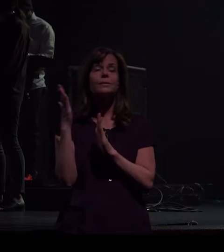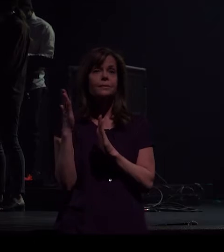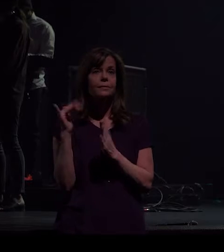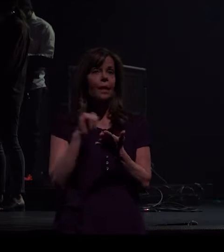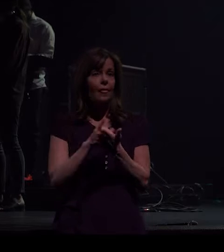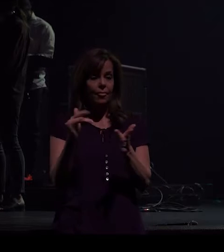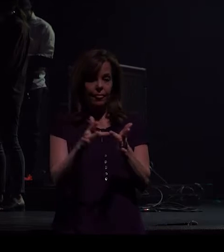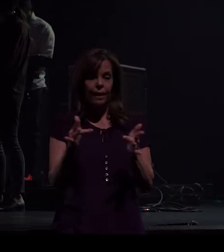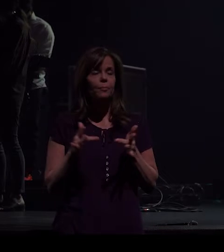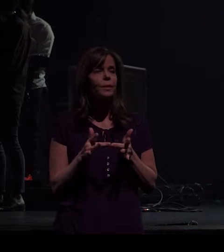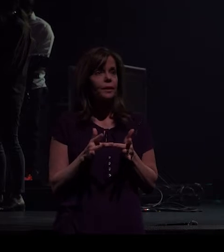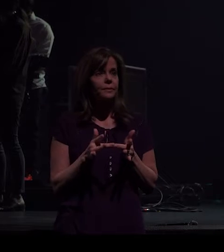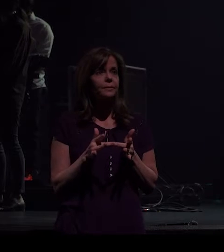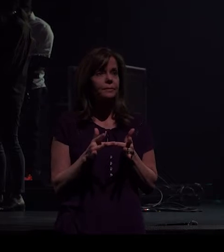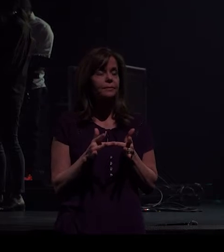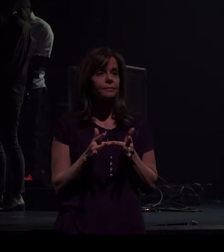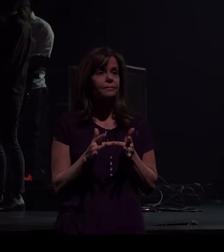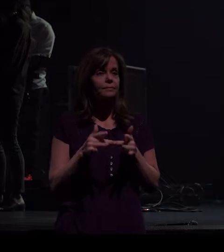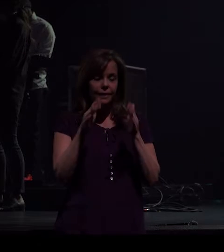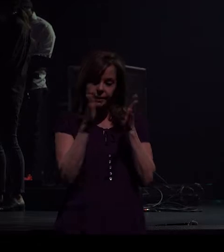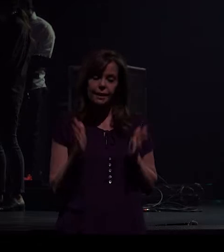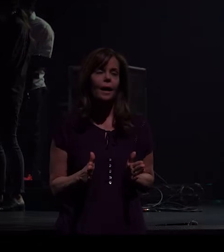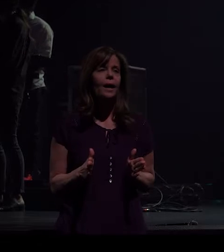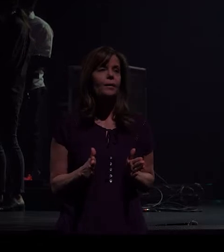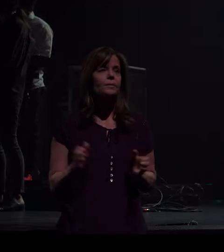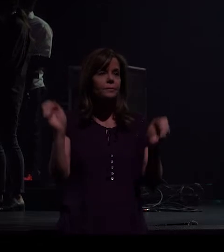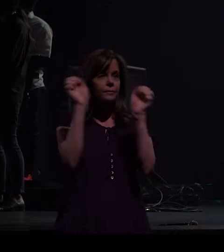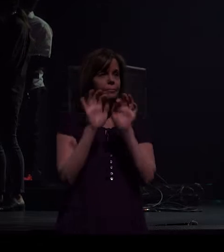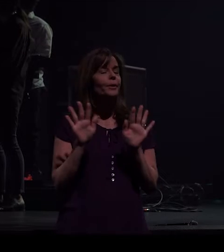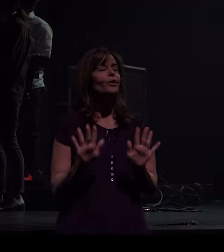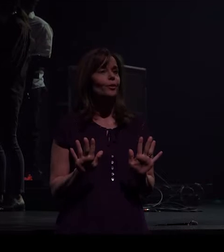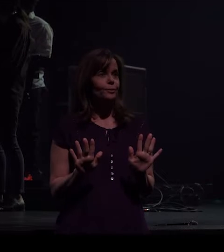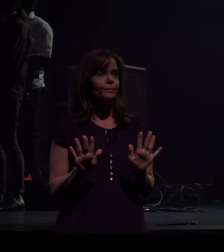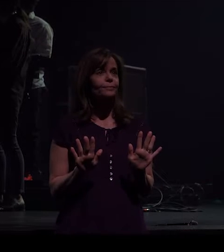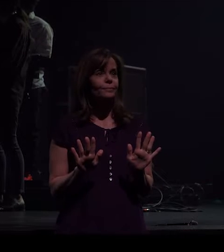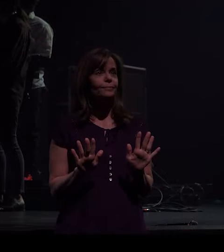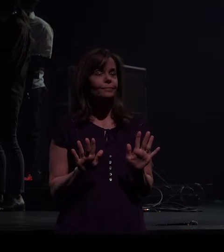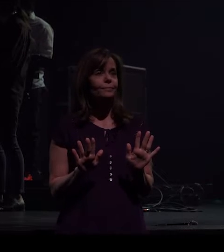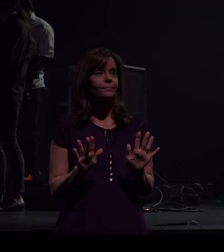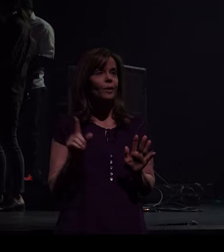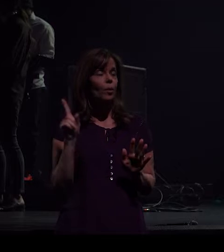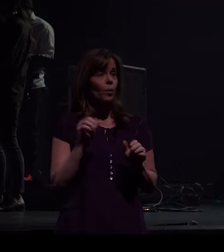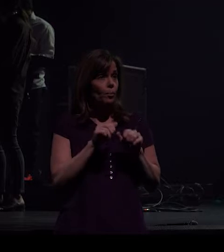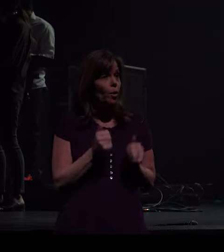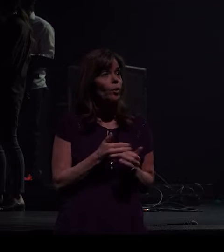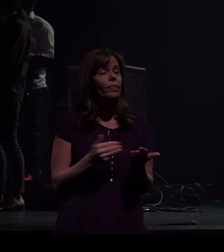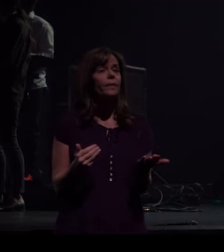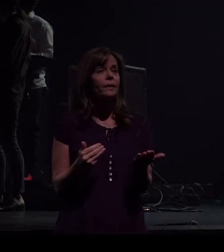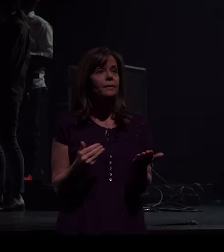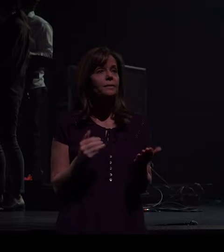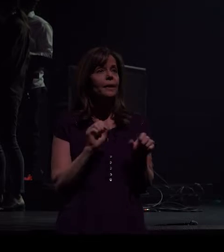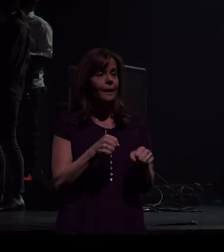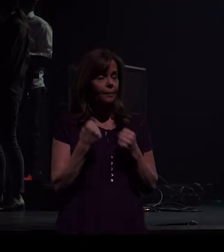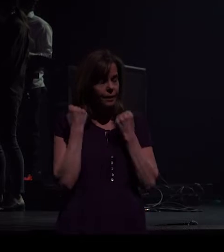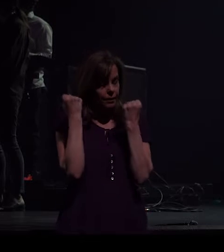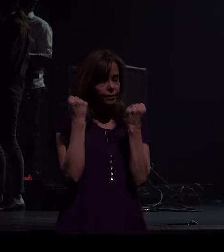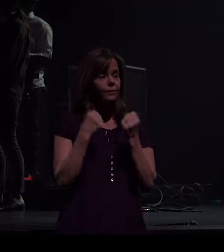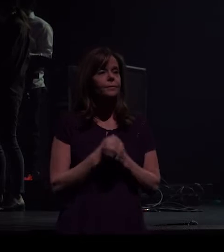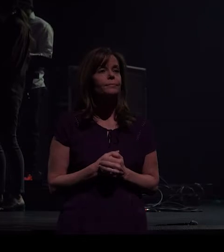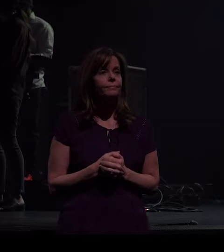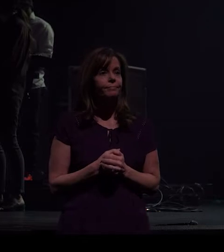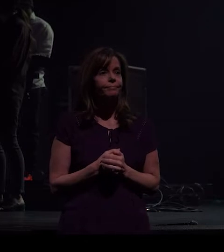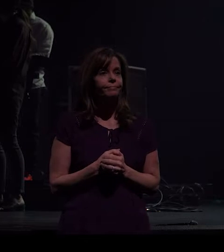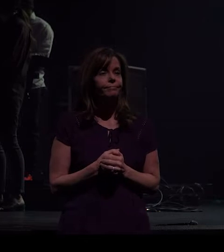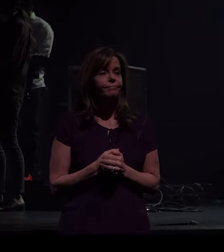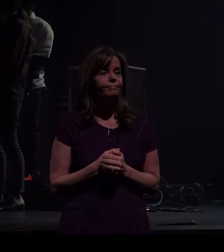that place is a house of miracles, where broken things get healed, man, and